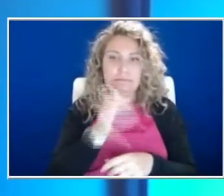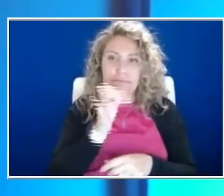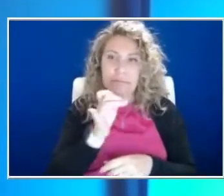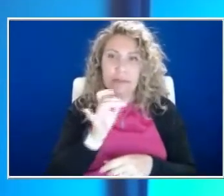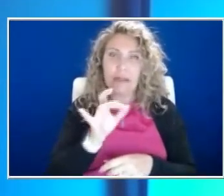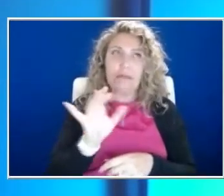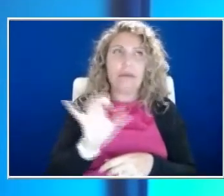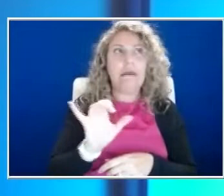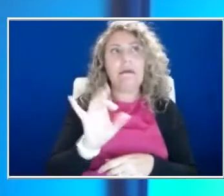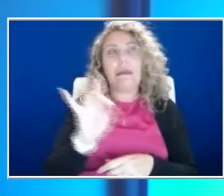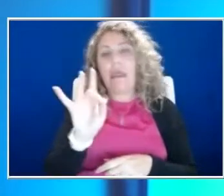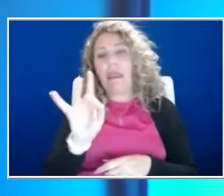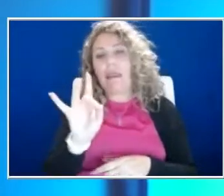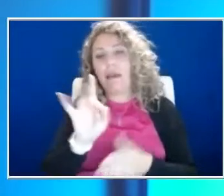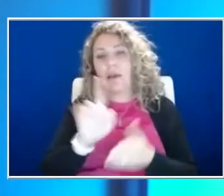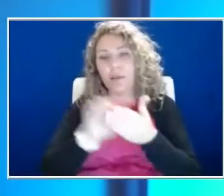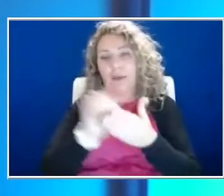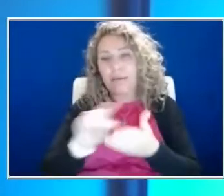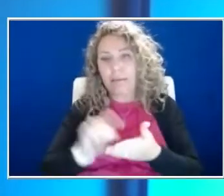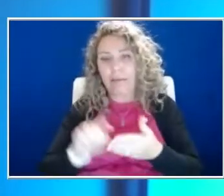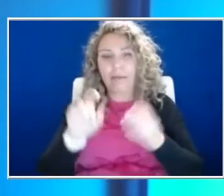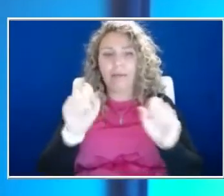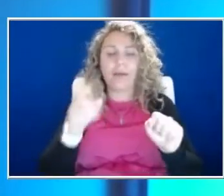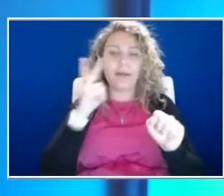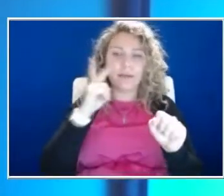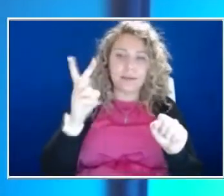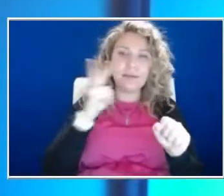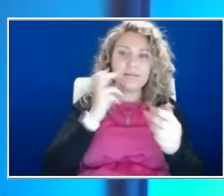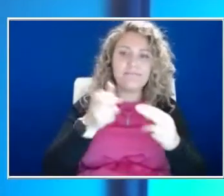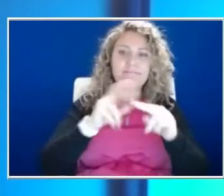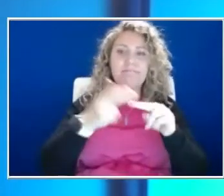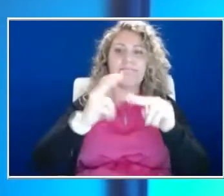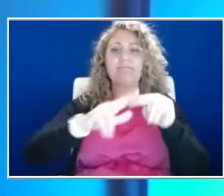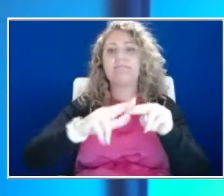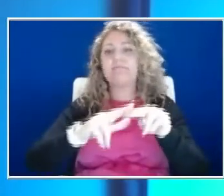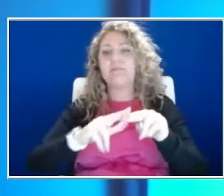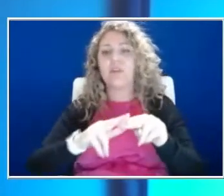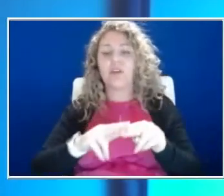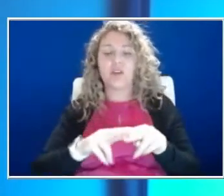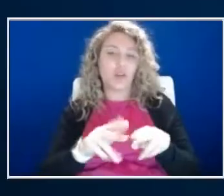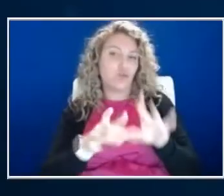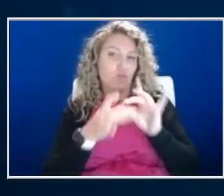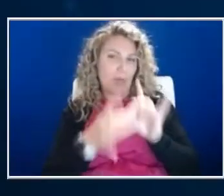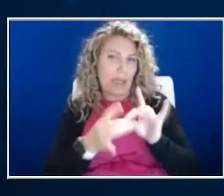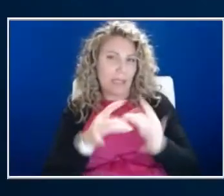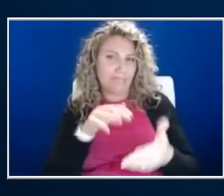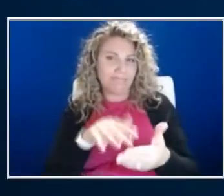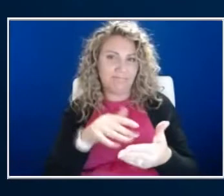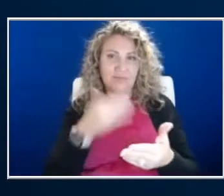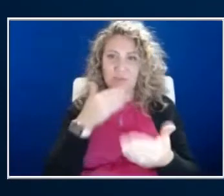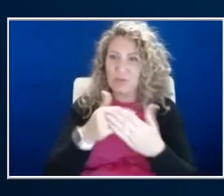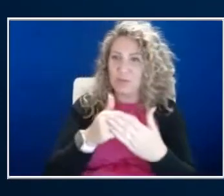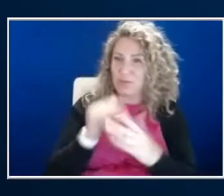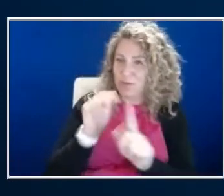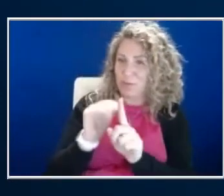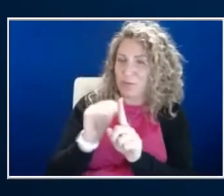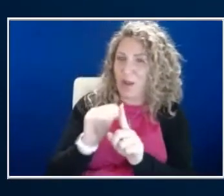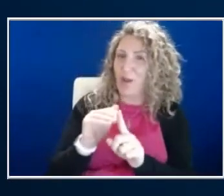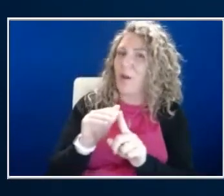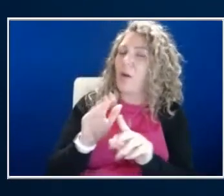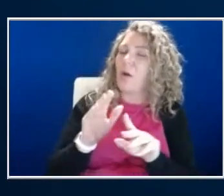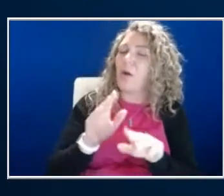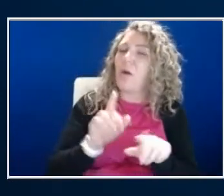week, we can start seeing an increase per what literature has previously shown. Good reminder. Okay, Shalena, you also focused